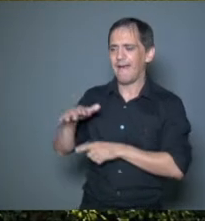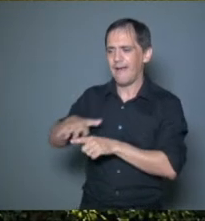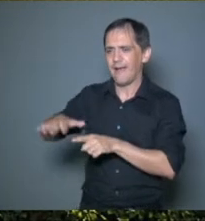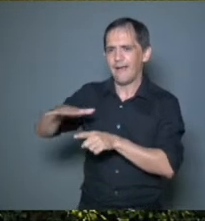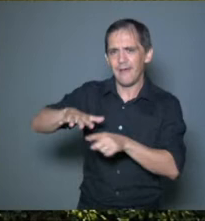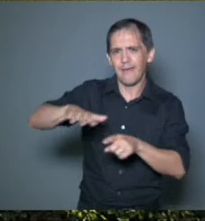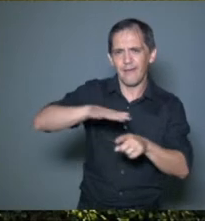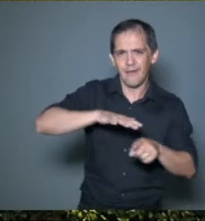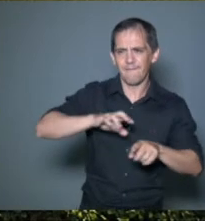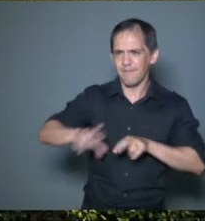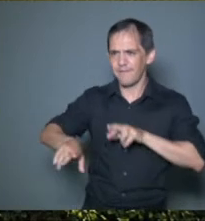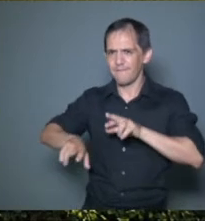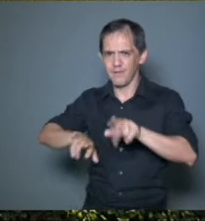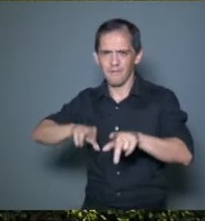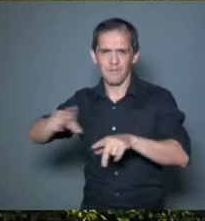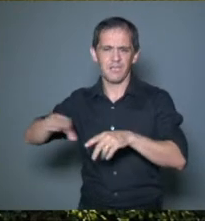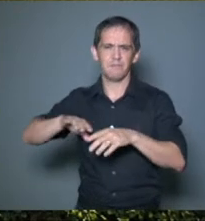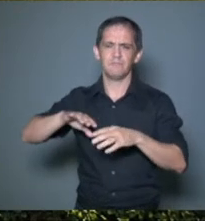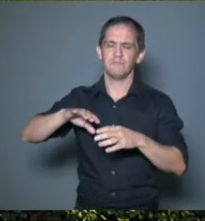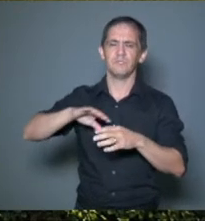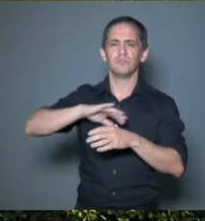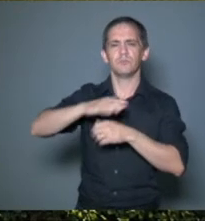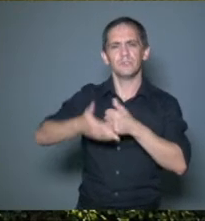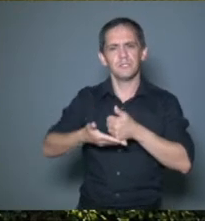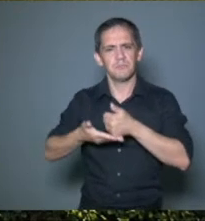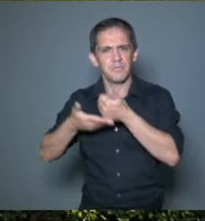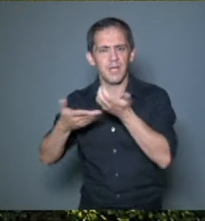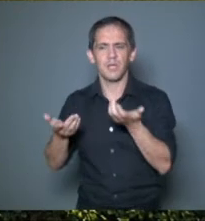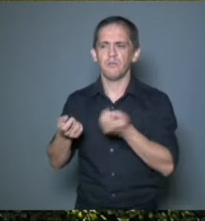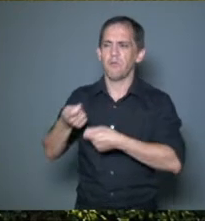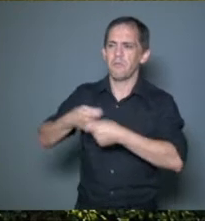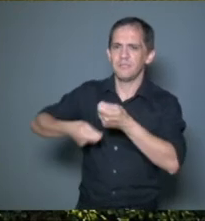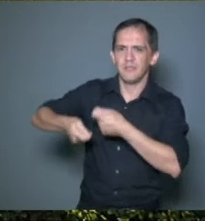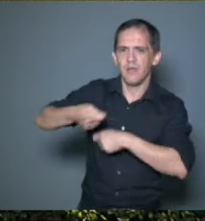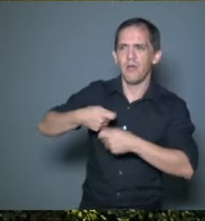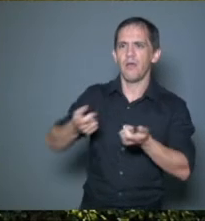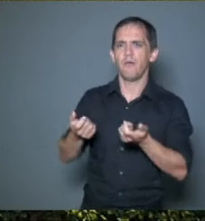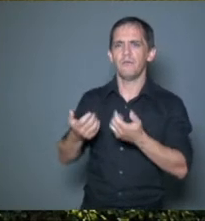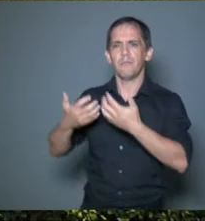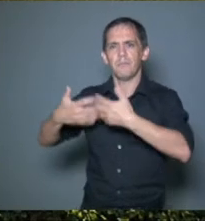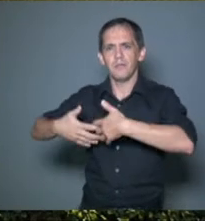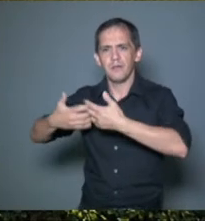So initiatives in different areas, for instance, sustainability, sales,